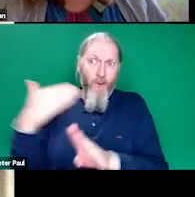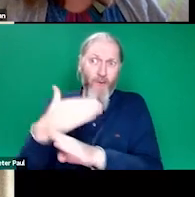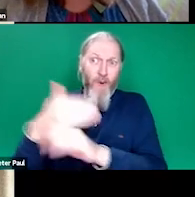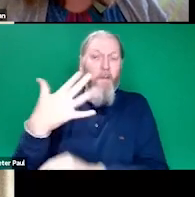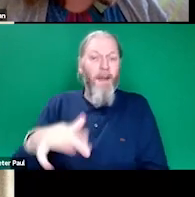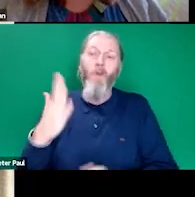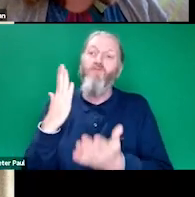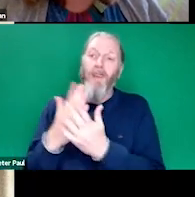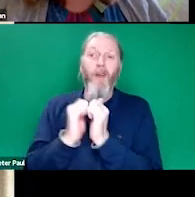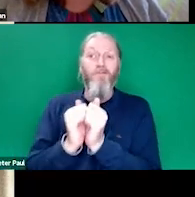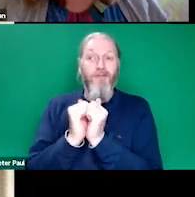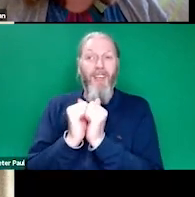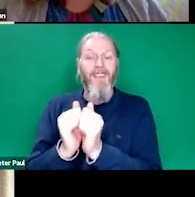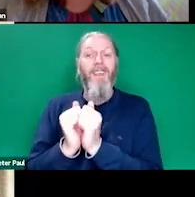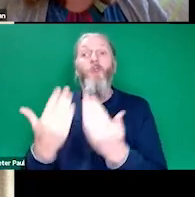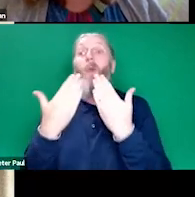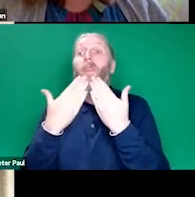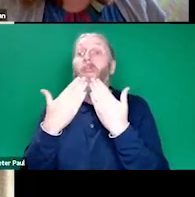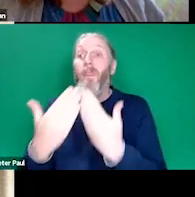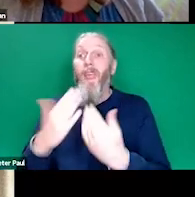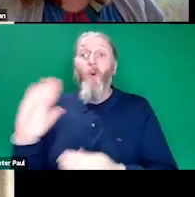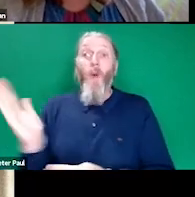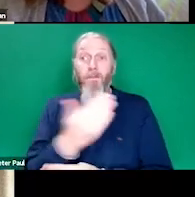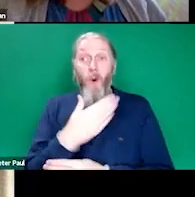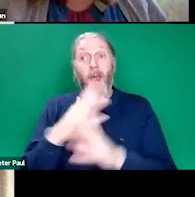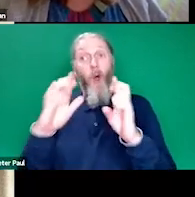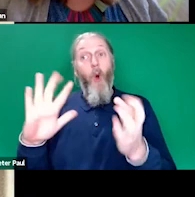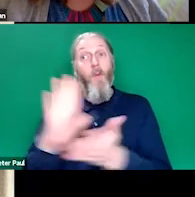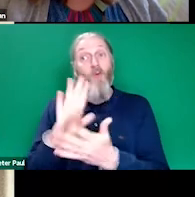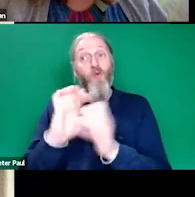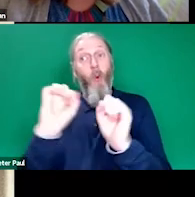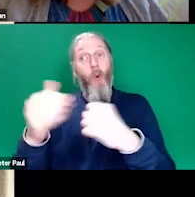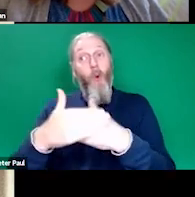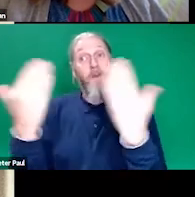really, really very appreciated. So thank you all very much, and I hope you enjoy the rest of your day.